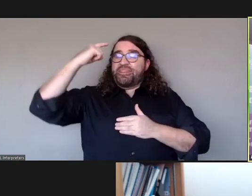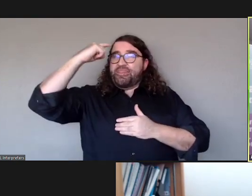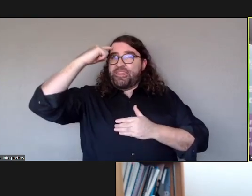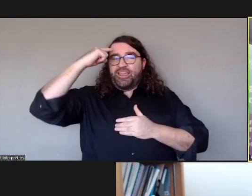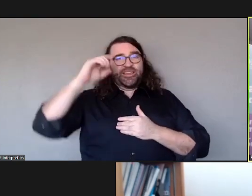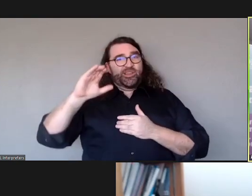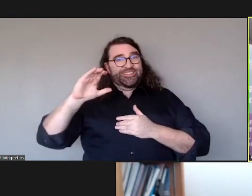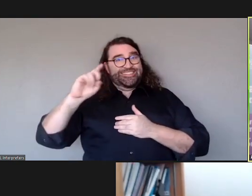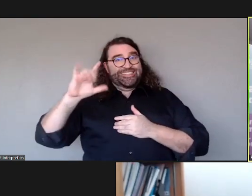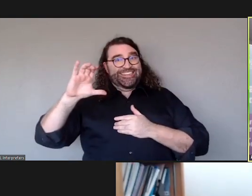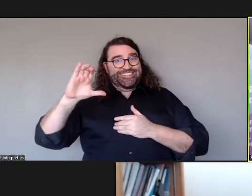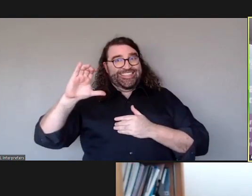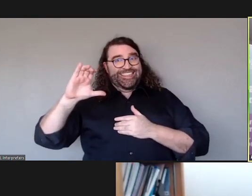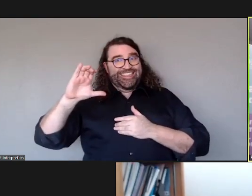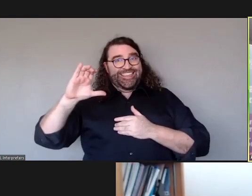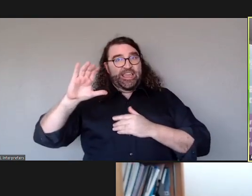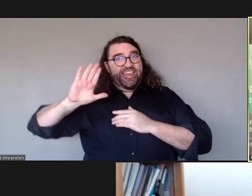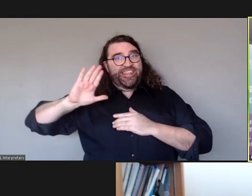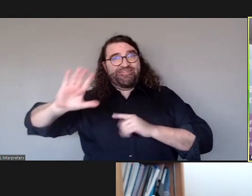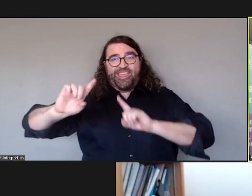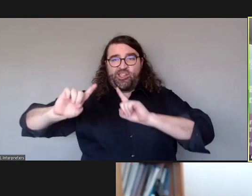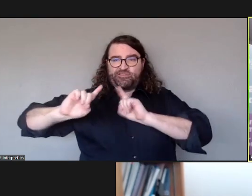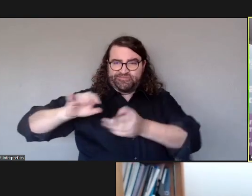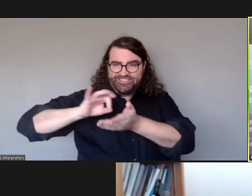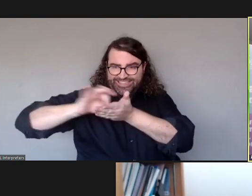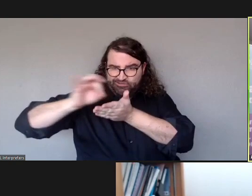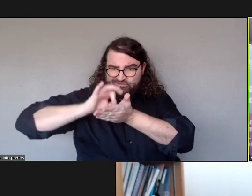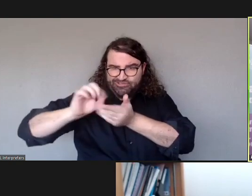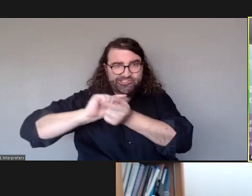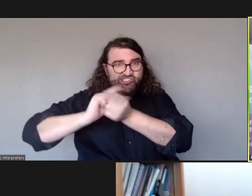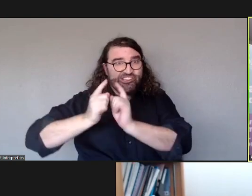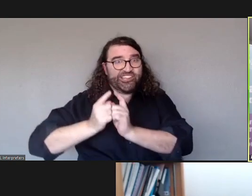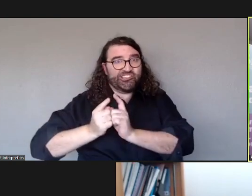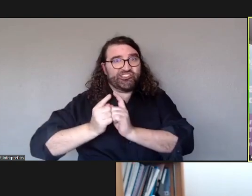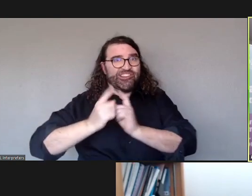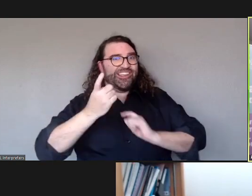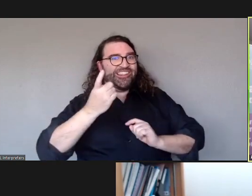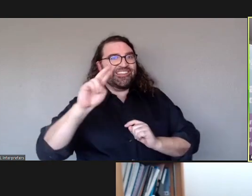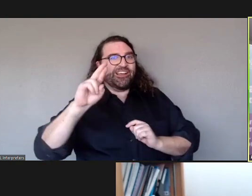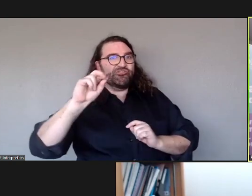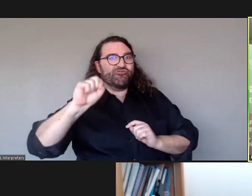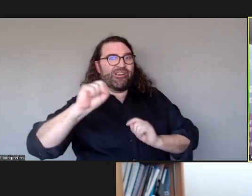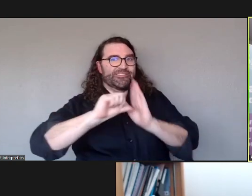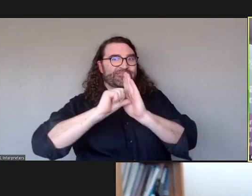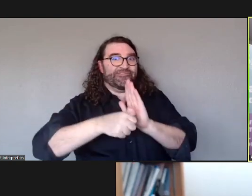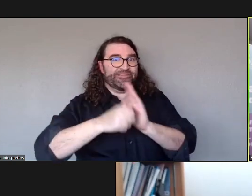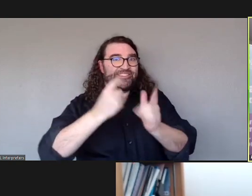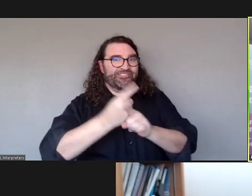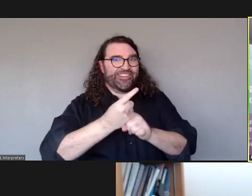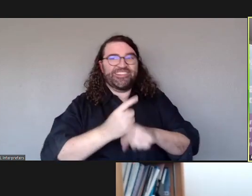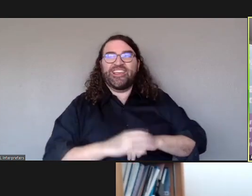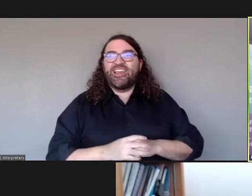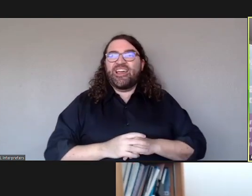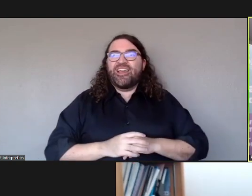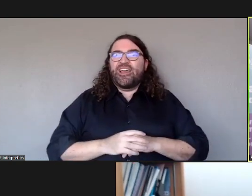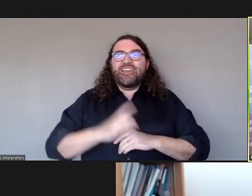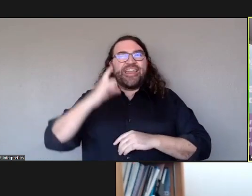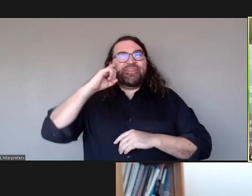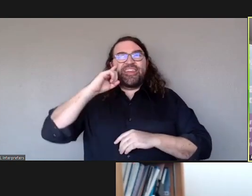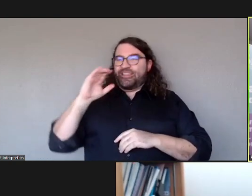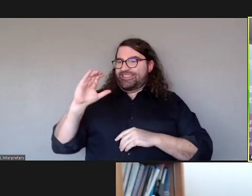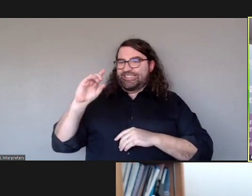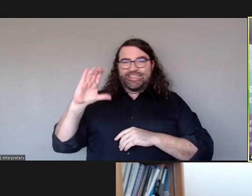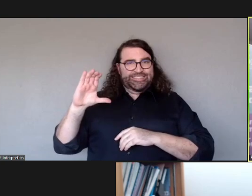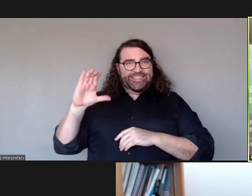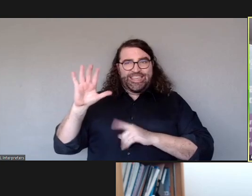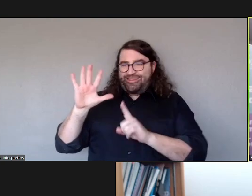changed their reporting method that Christine so effectively highlighted for you all today, I think the